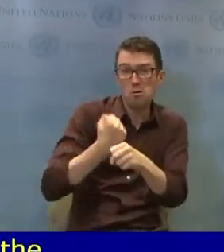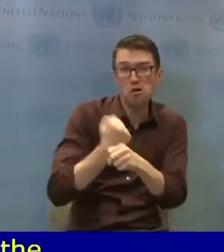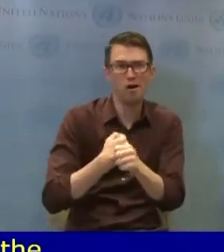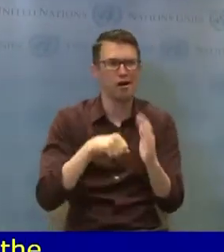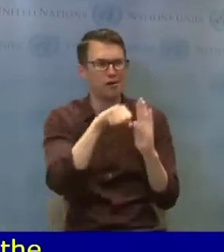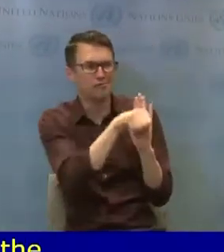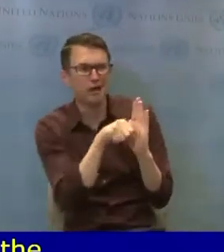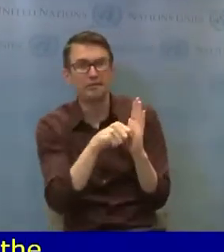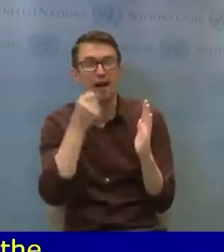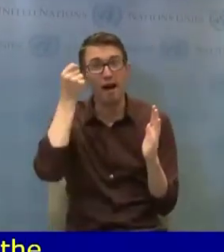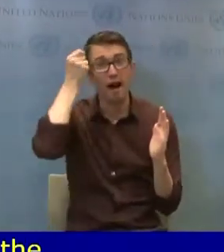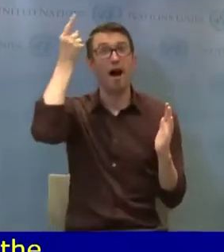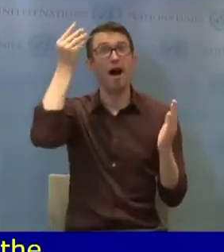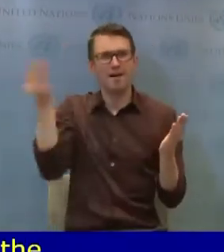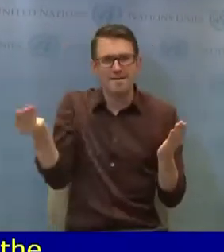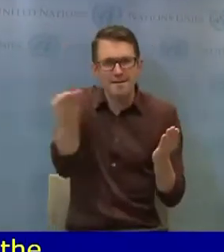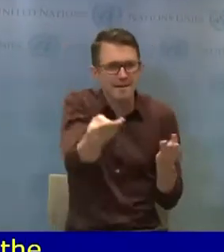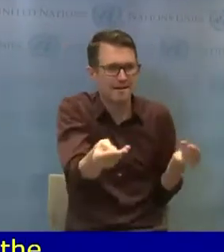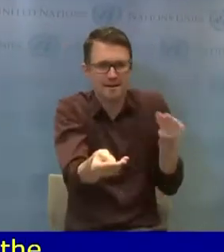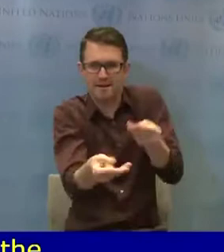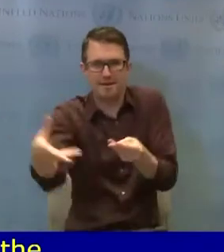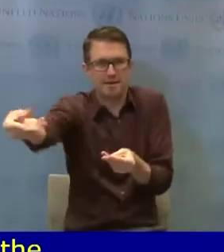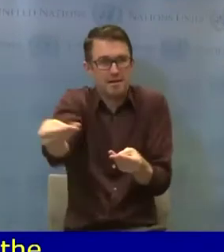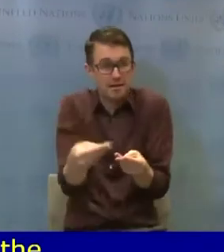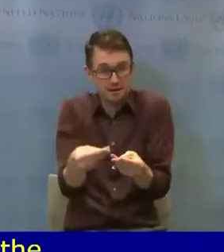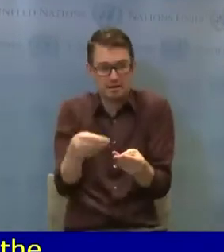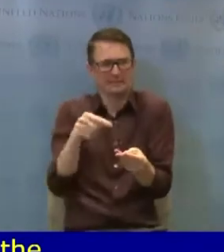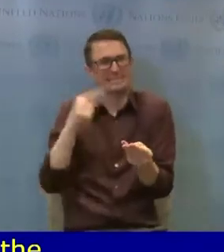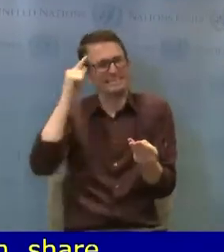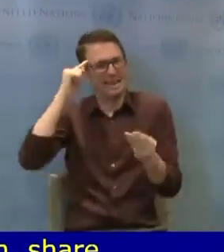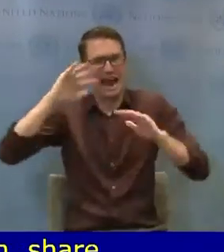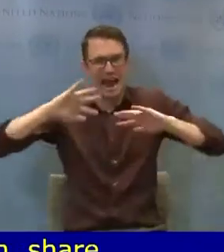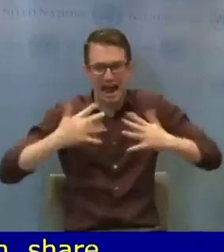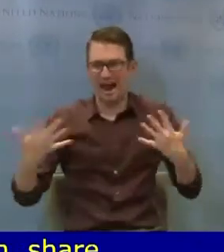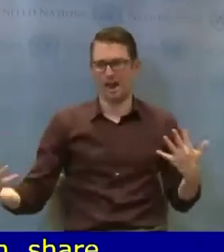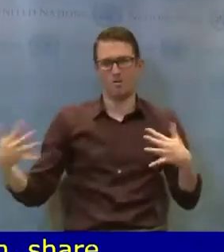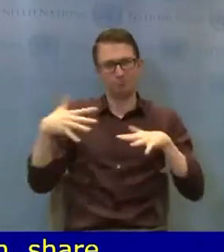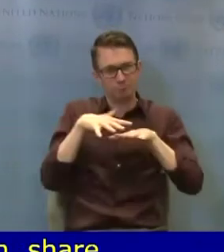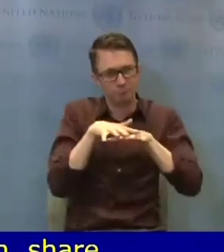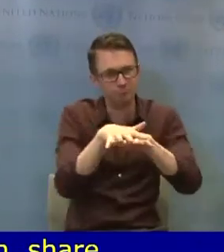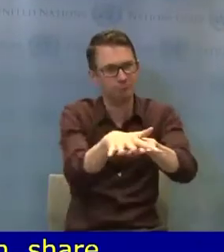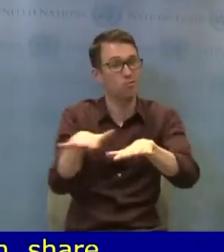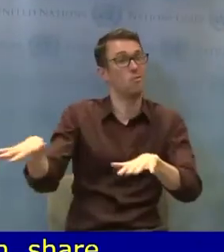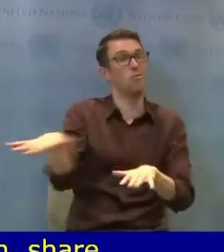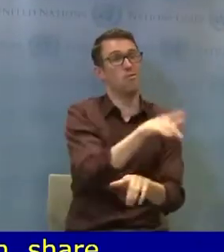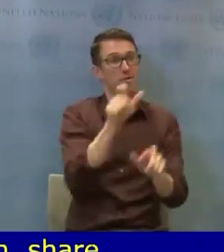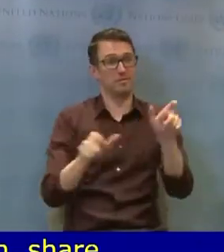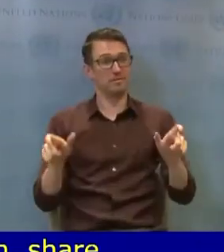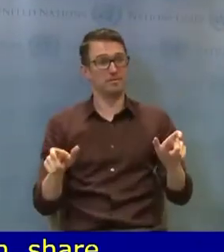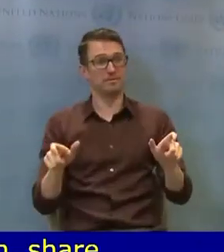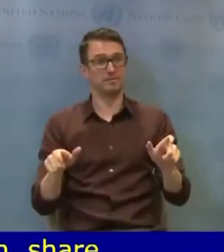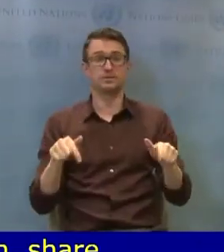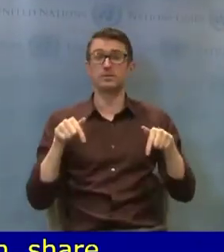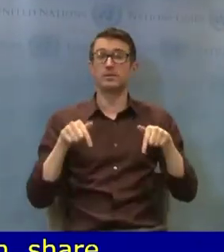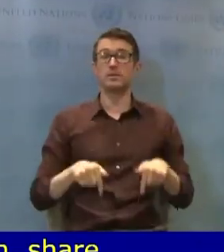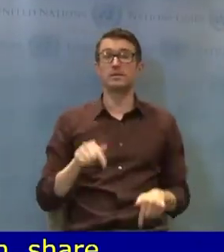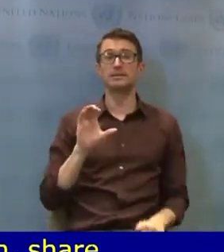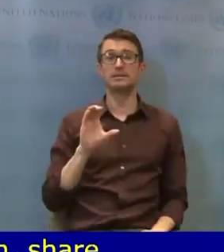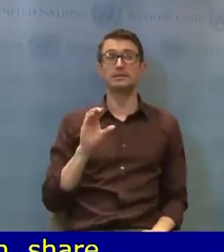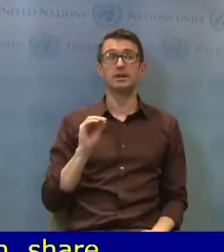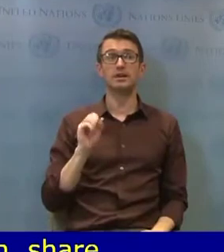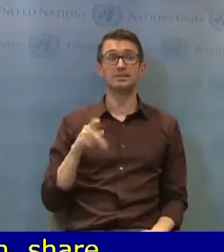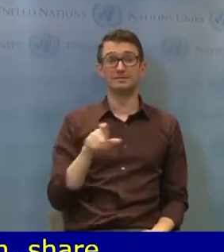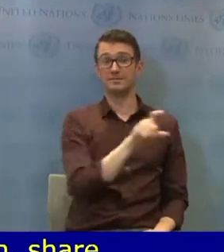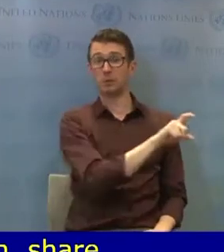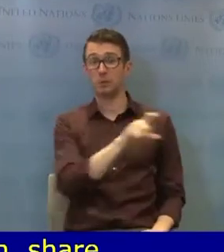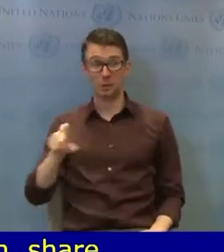world. The Conference of State Parties to the Convention on the Rights of Persons with Disabilities enables an opportunity to create the future